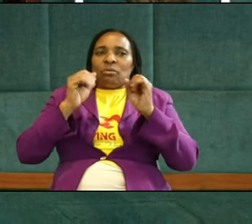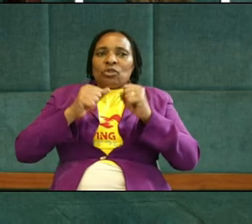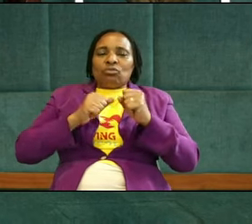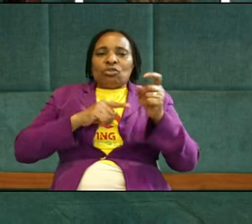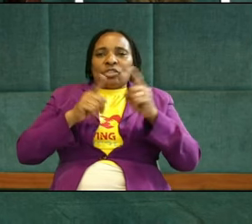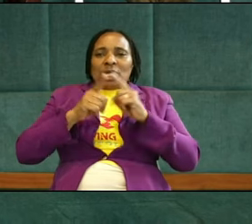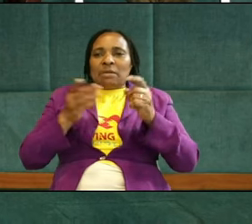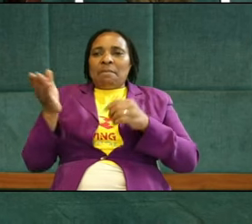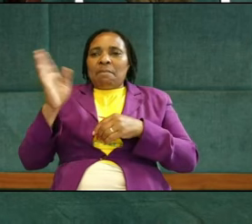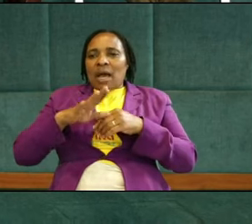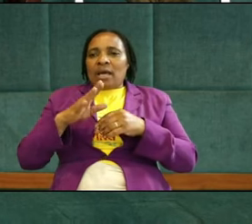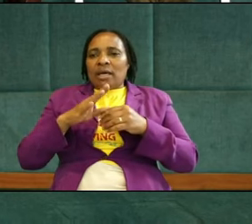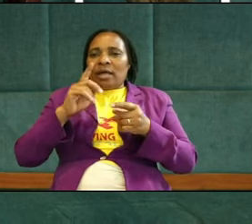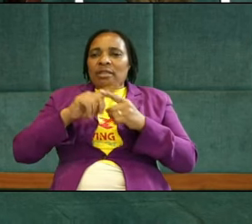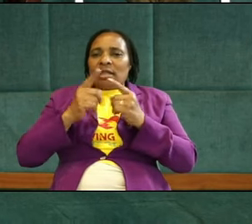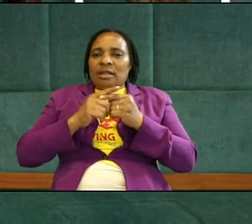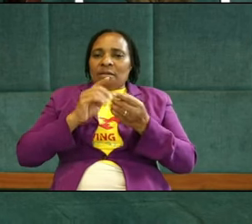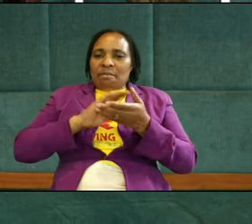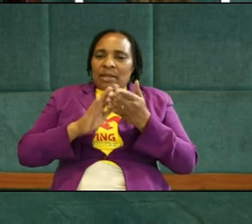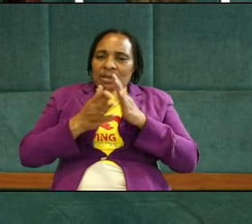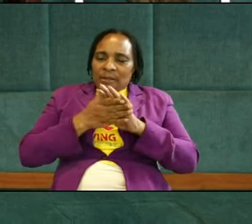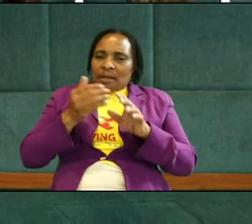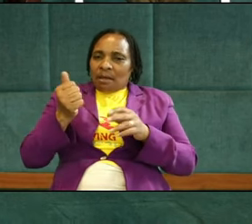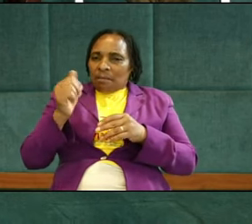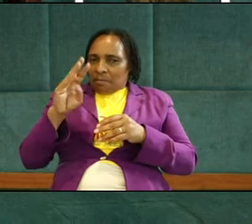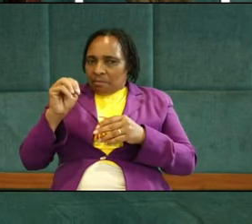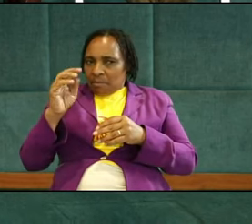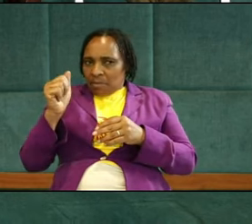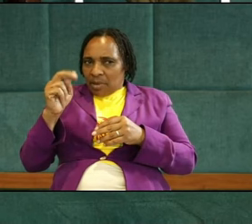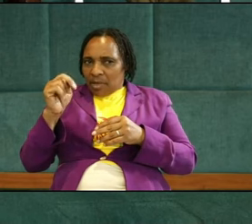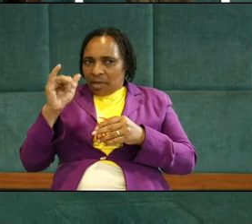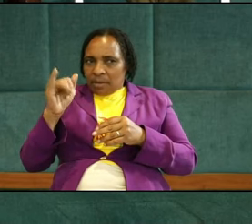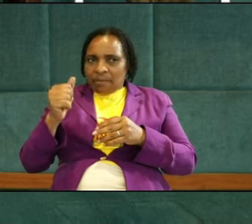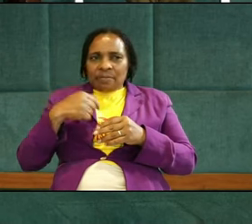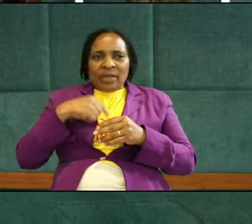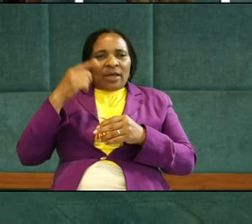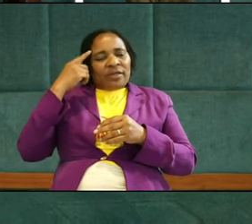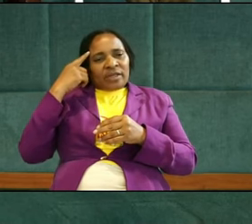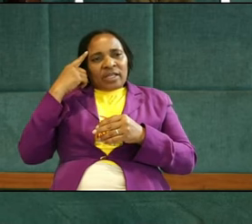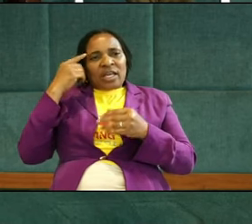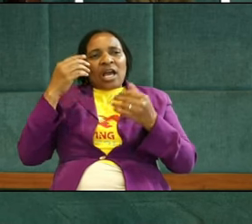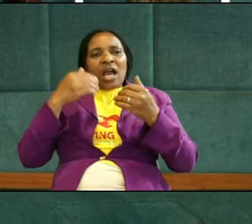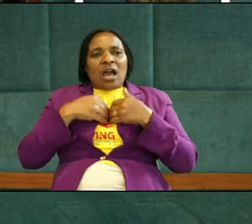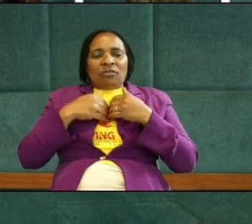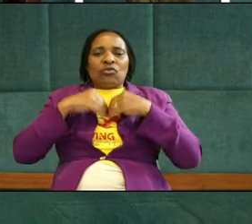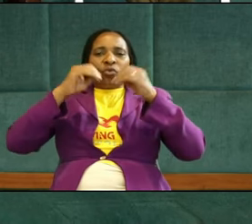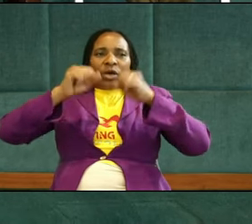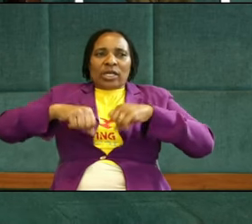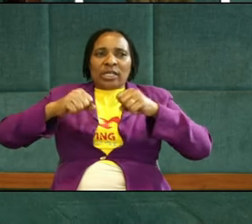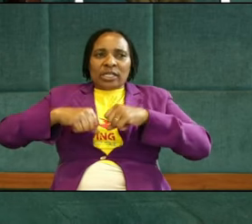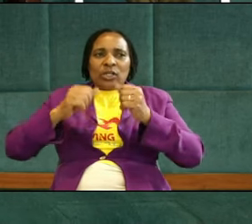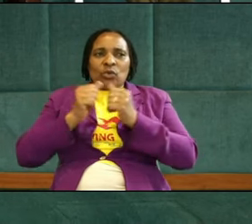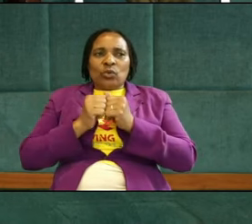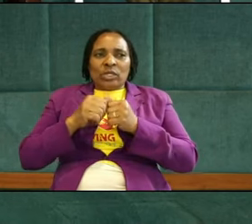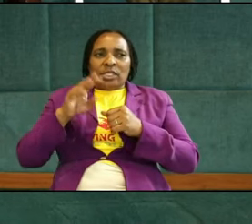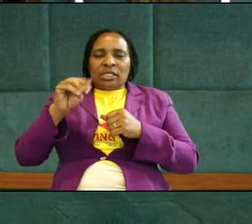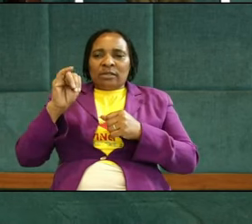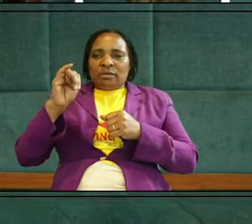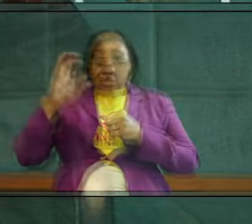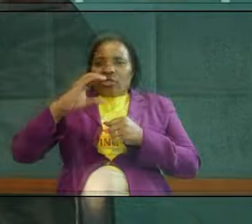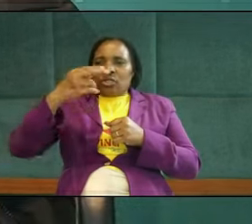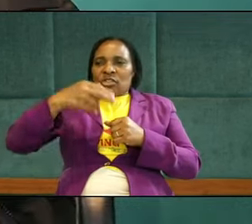back and repent. Thank you. Amani. I think I'll have to agree with Michelle and